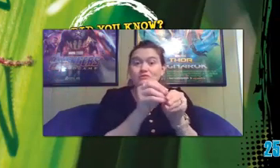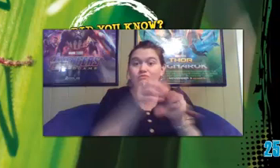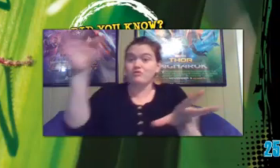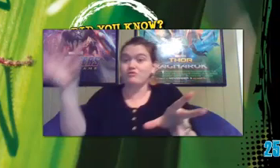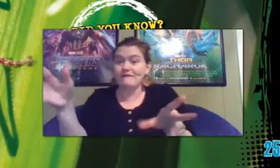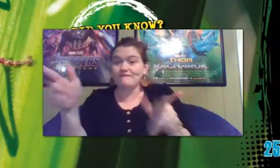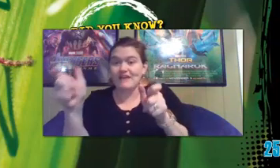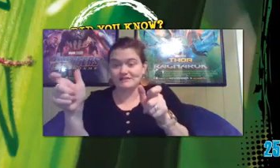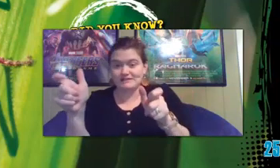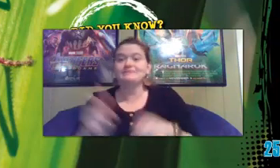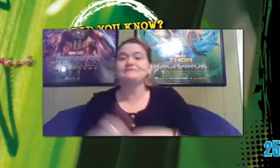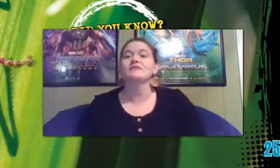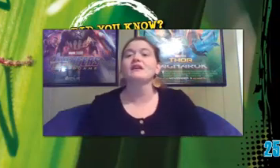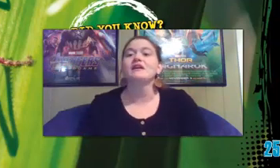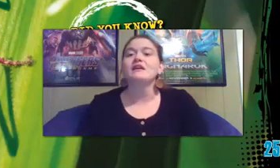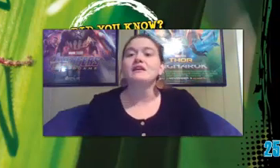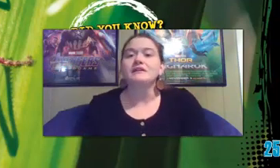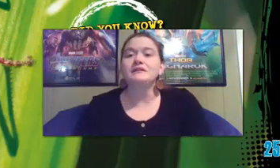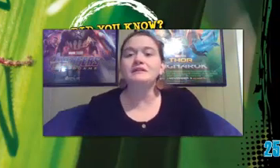jump, it goes fast.